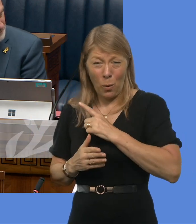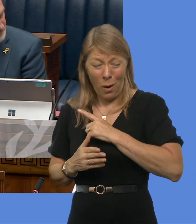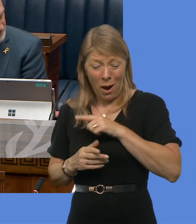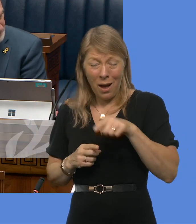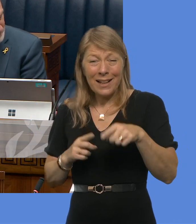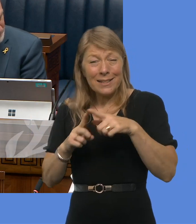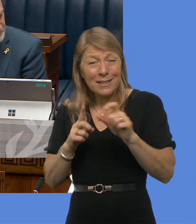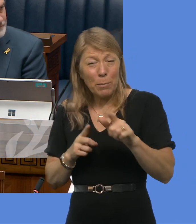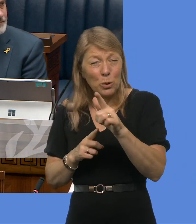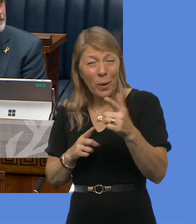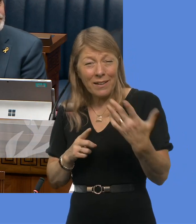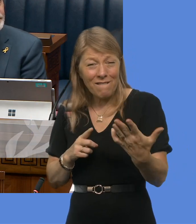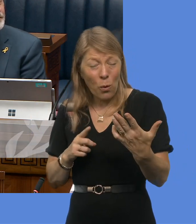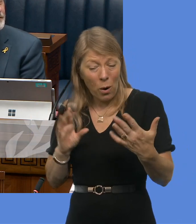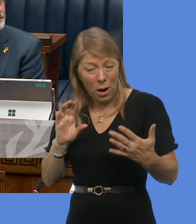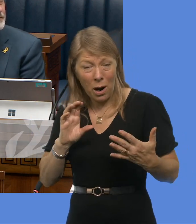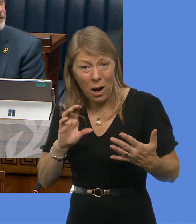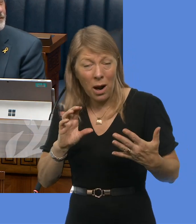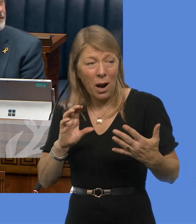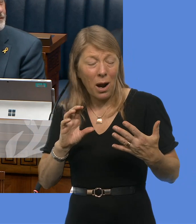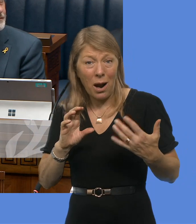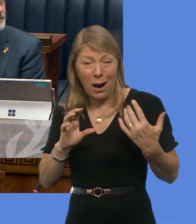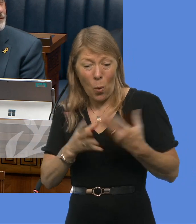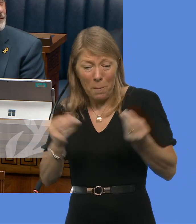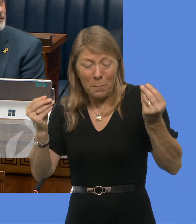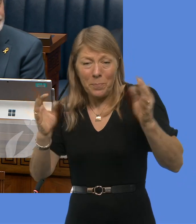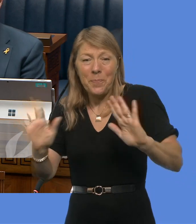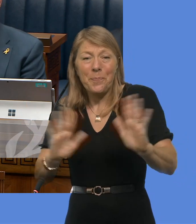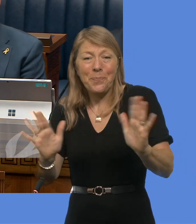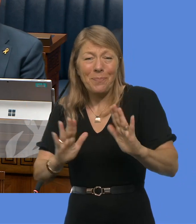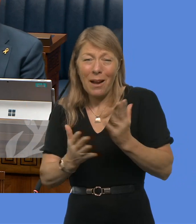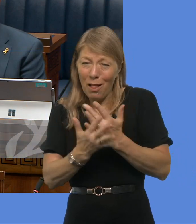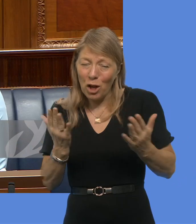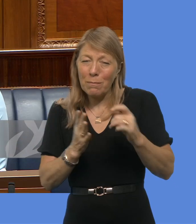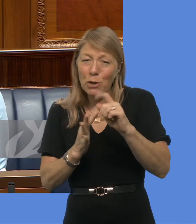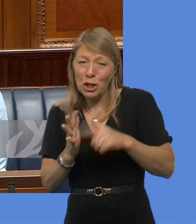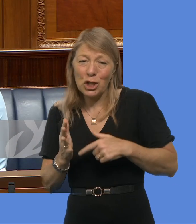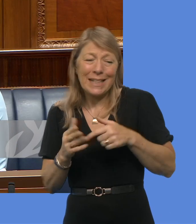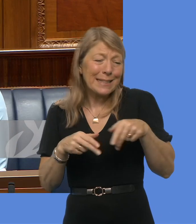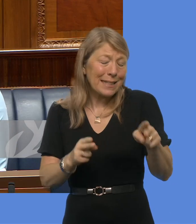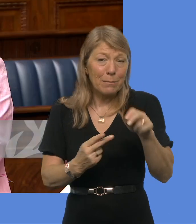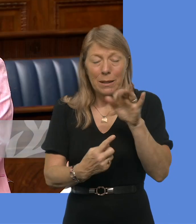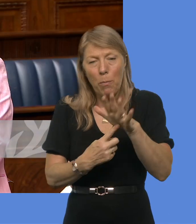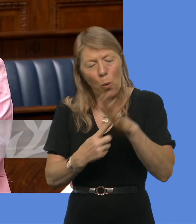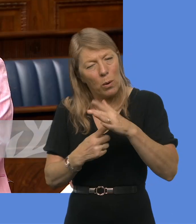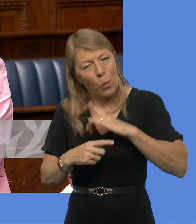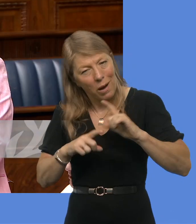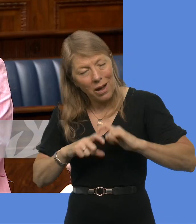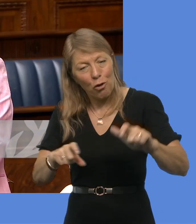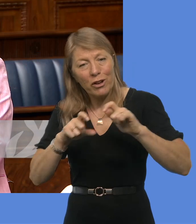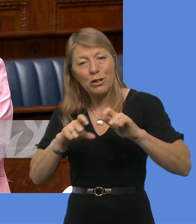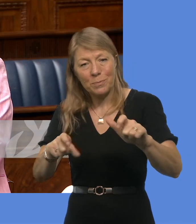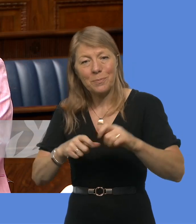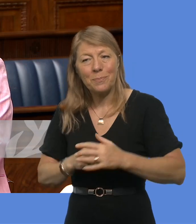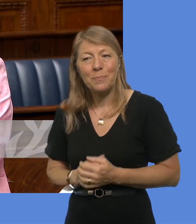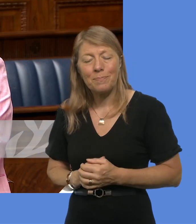edge again without that certainty either to quantum or what those projects, schemes will look like. But more than that, I believe that the